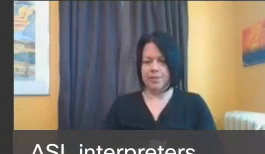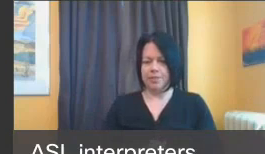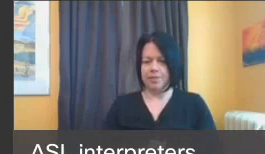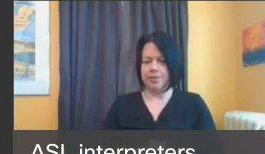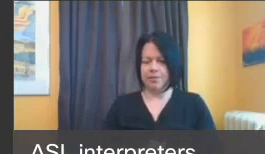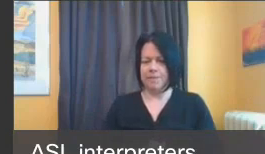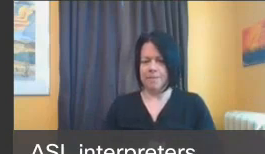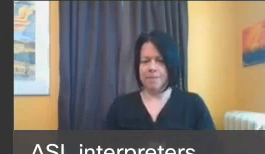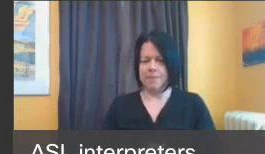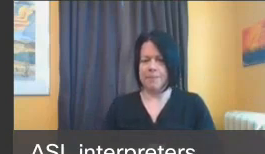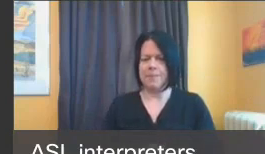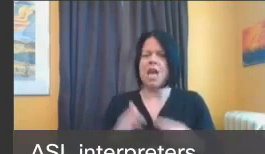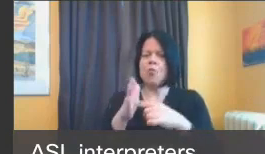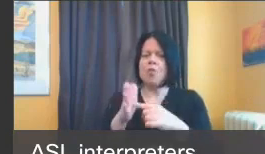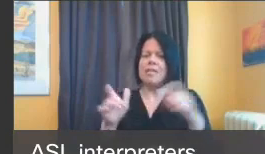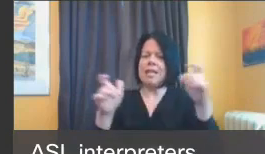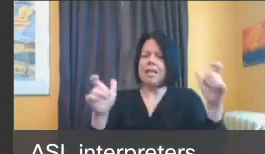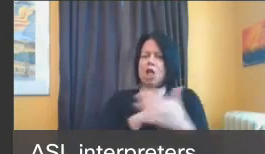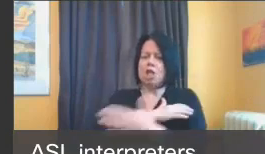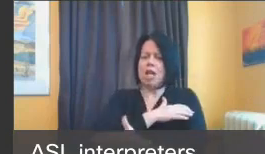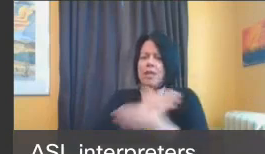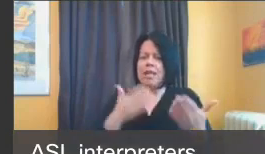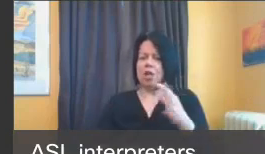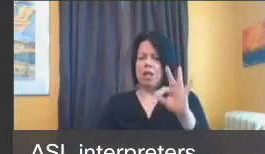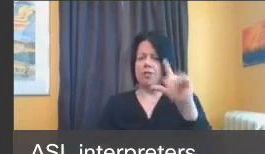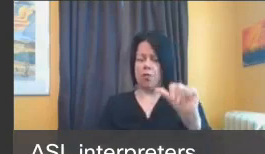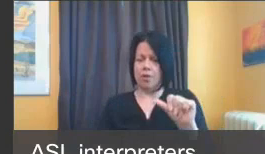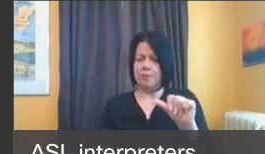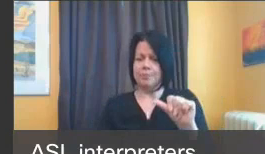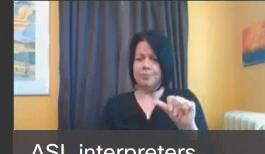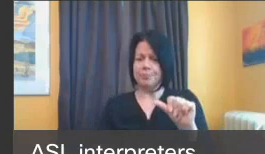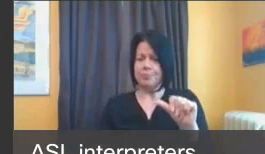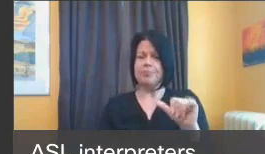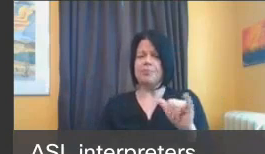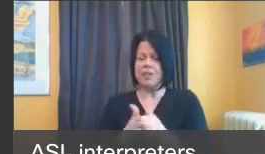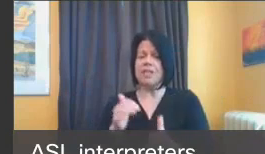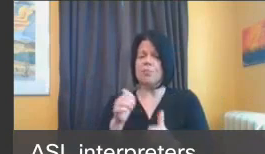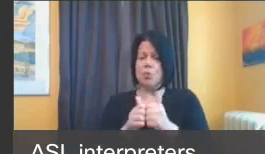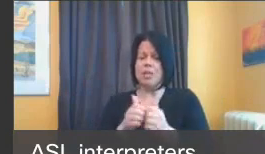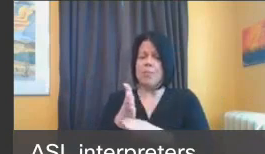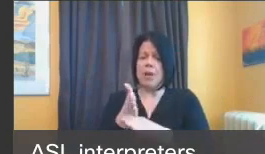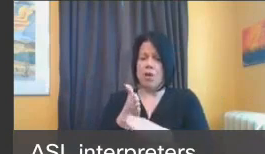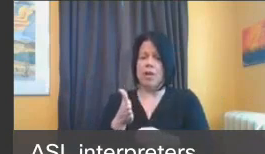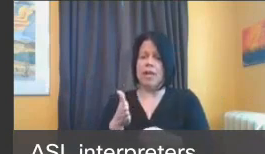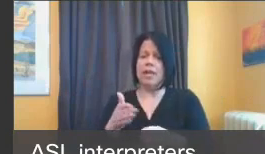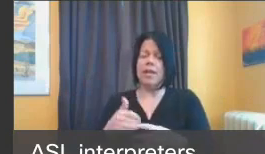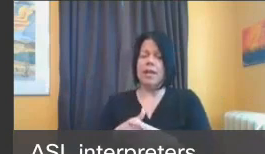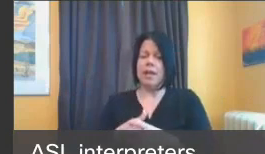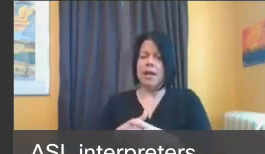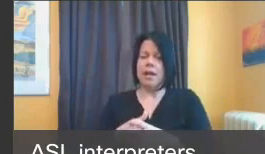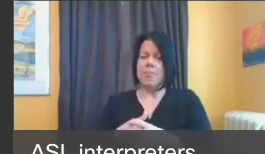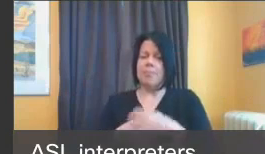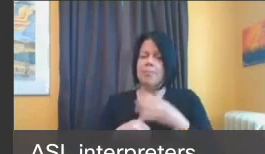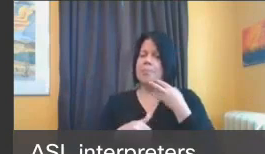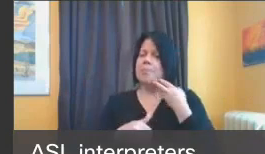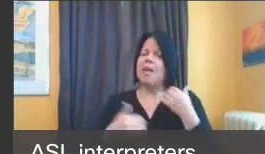county here in the state of Florida that is also a majority minority county, it's a county that has a lot of